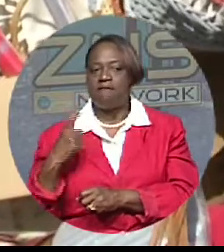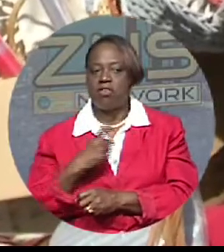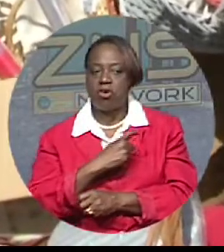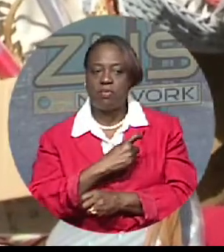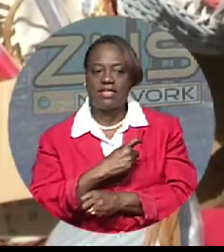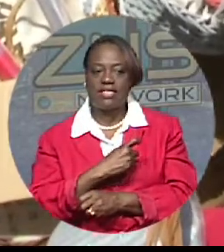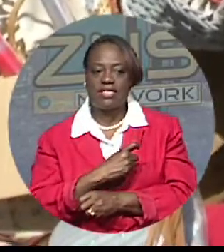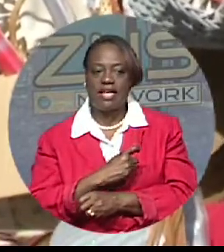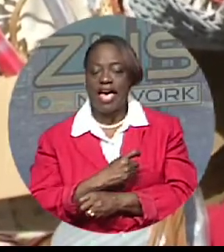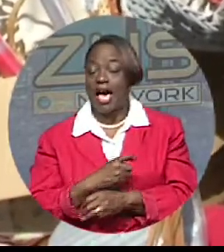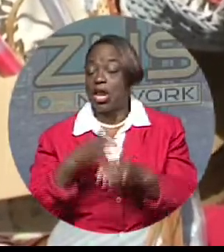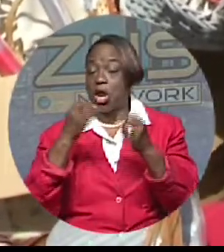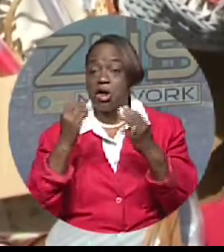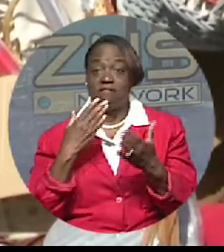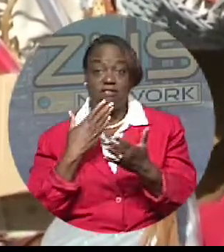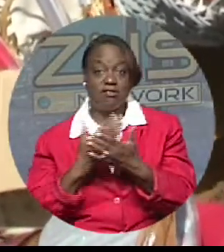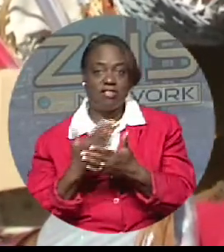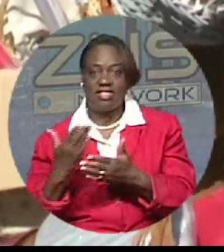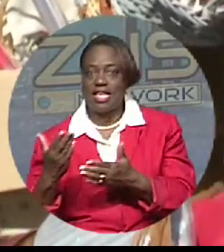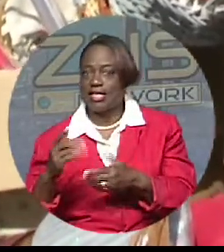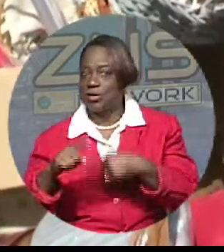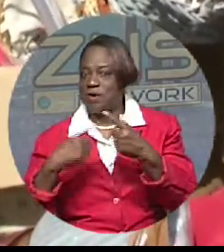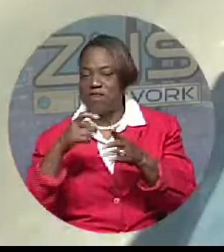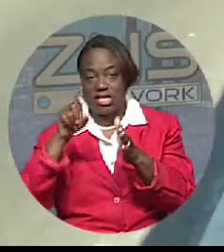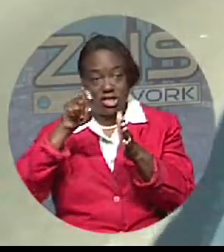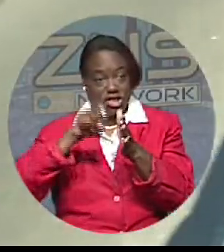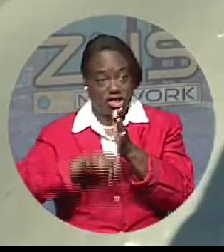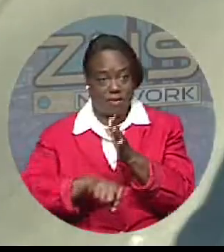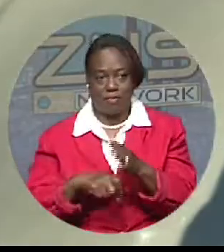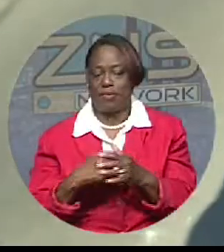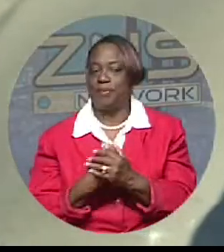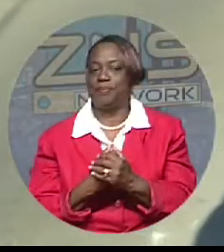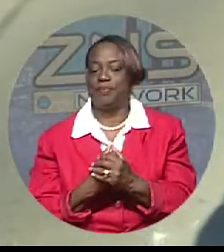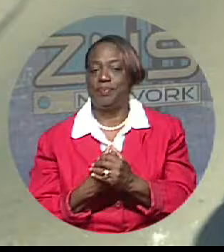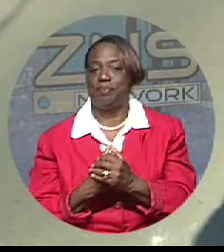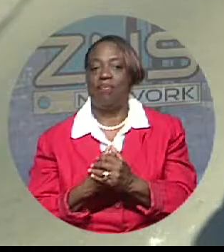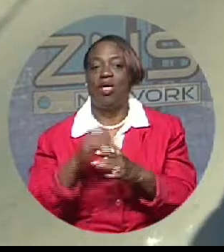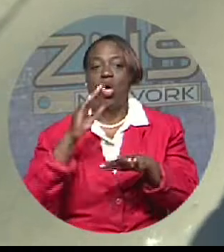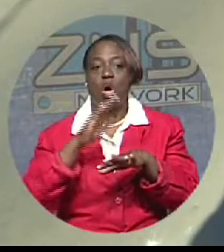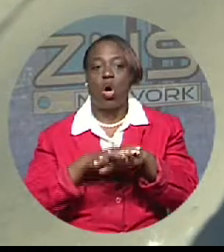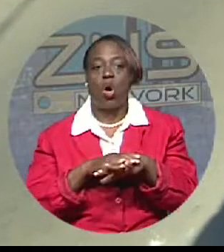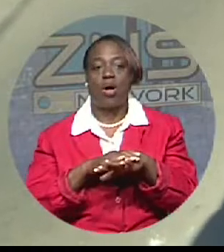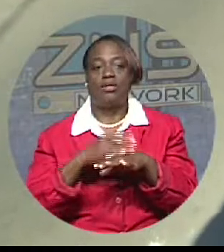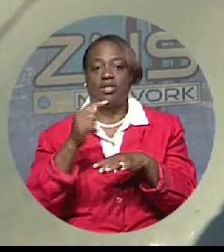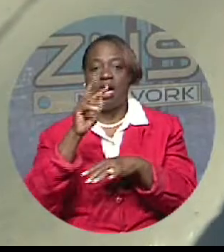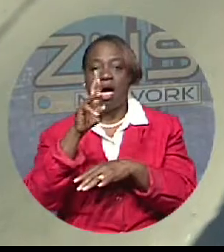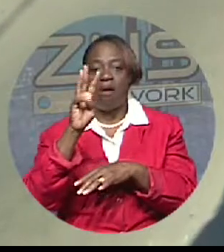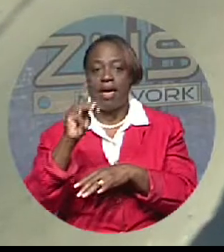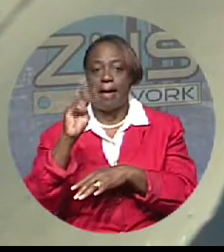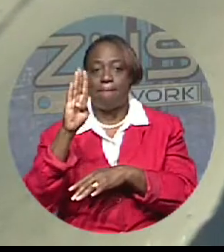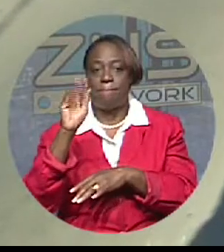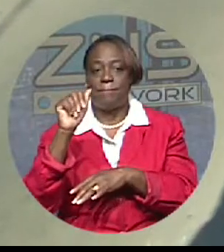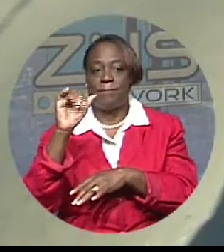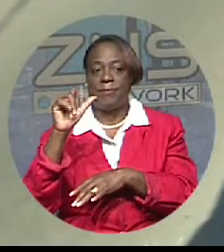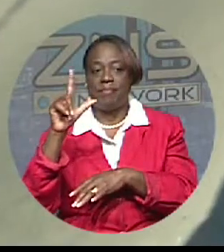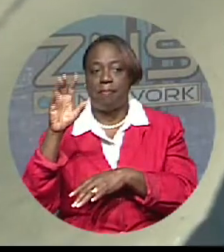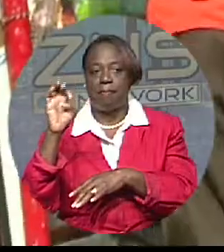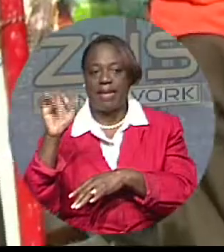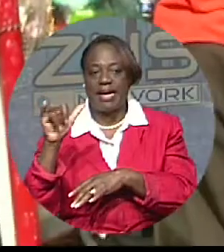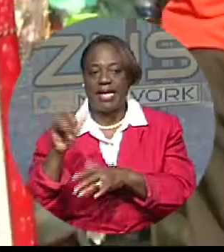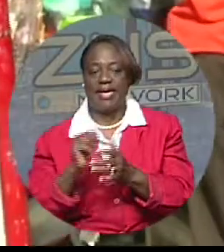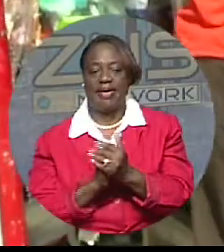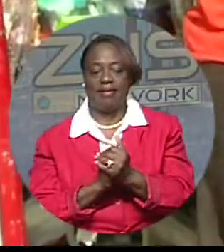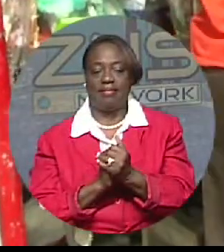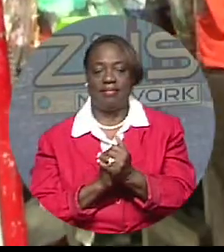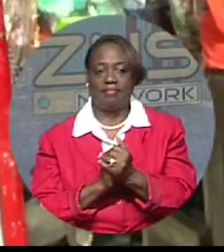good, expensive goodies that's going for a very cheap price. Then it was on to the shopping hub on the R. Bailey Park, just a stone's throw away from the mall